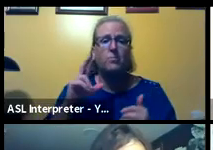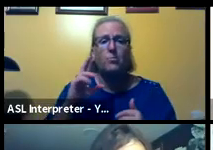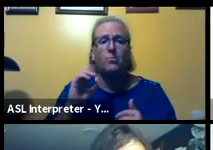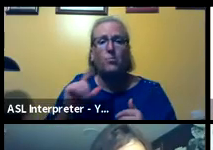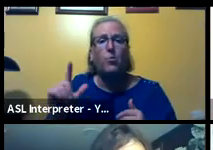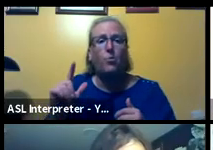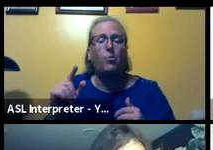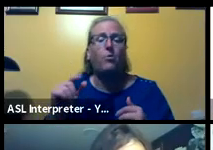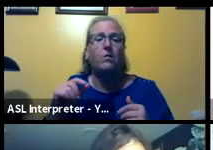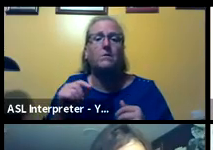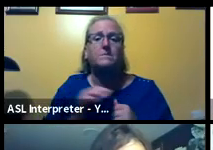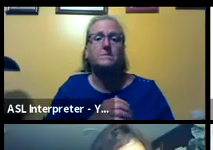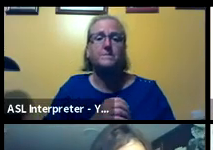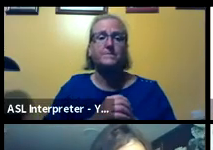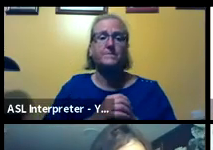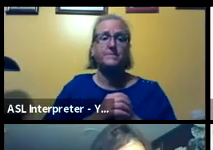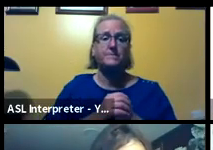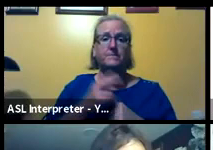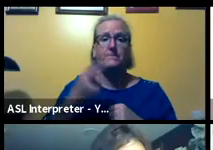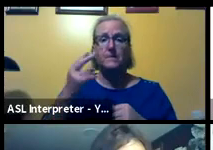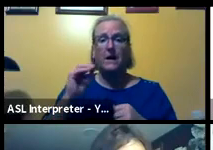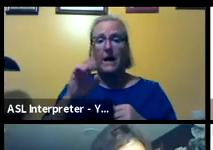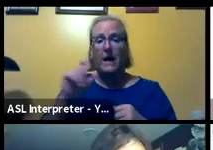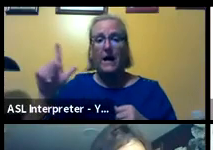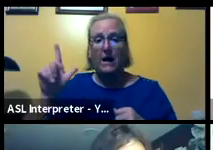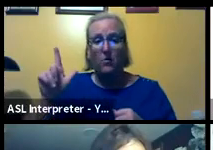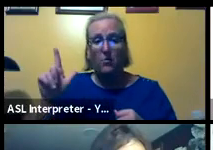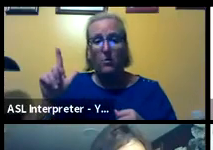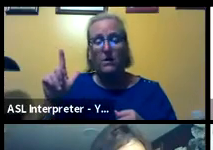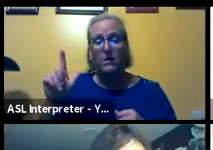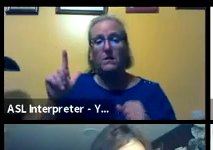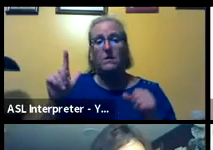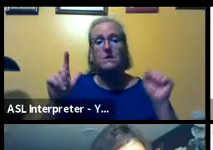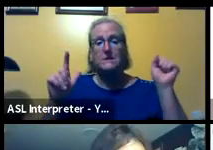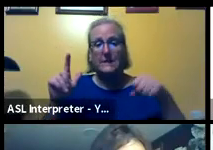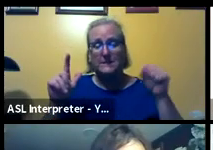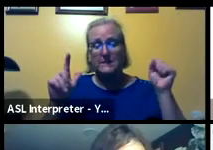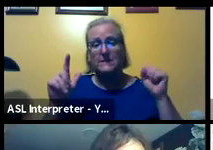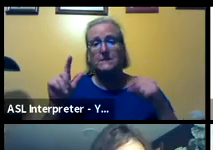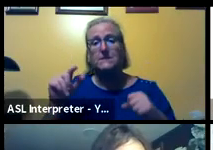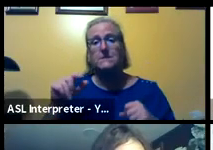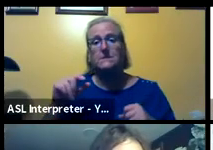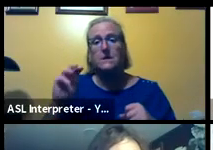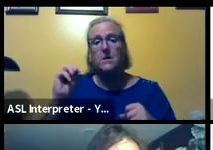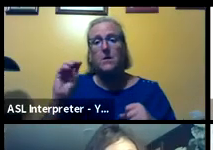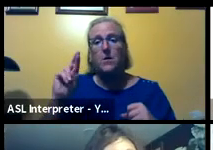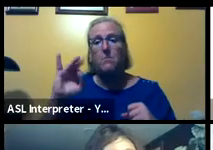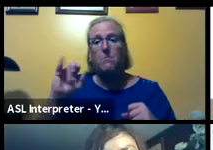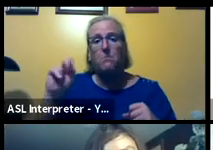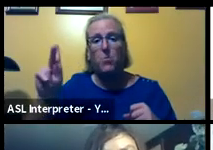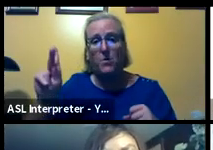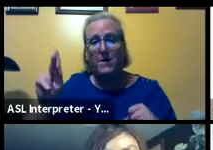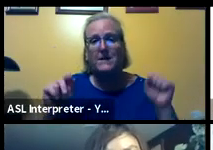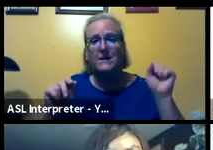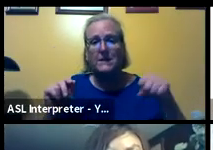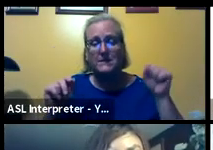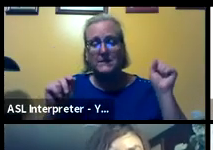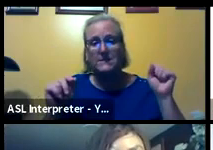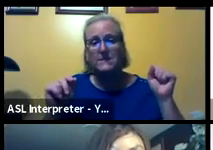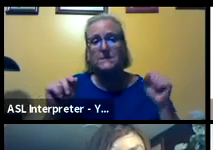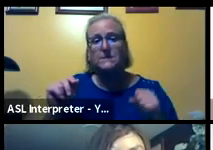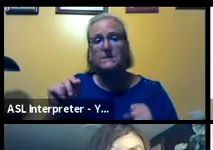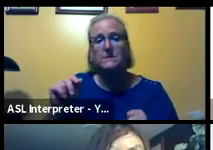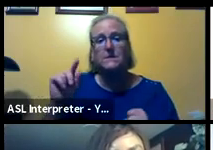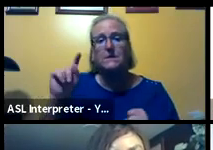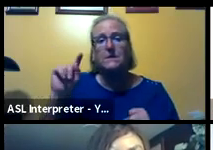the vote. We'll start with Mr. Howell. Warren Howell, yes. Mrs. Moriak. Monica Moriak, yes. Mrs.